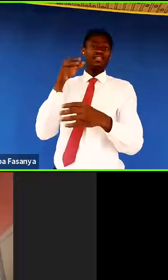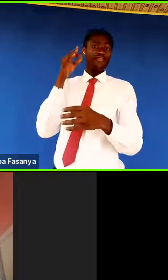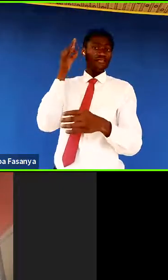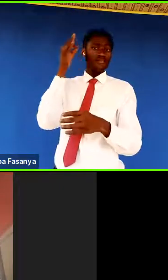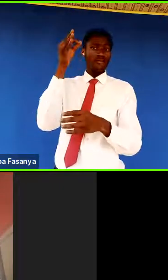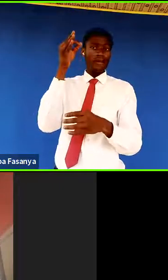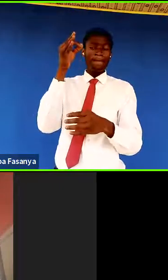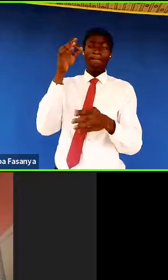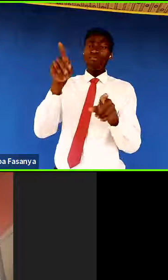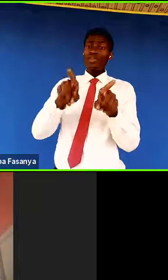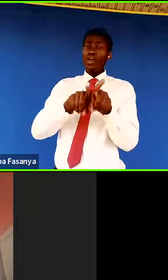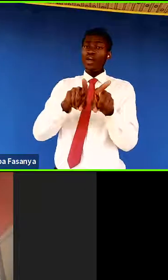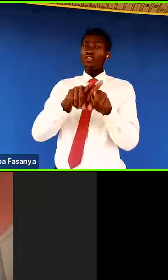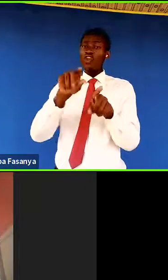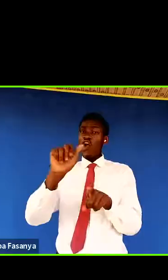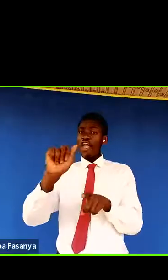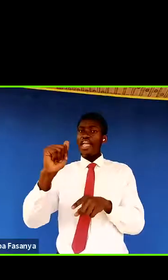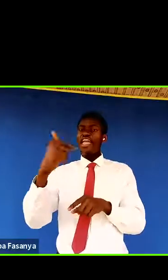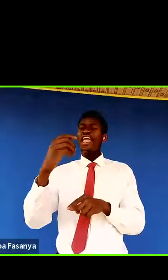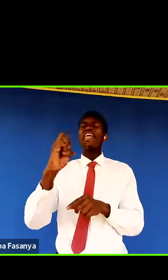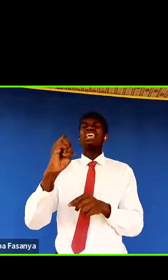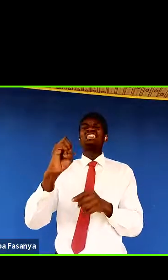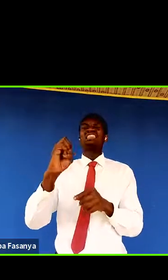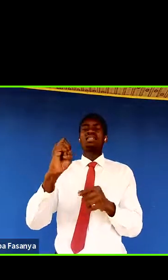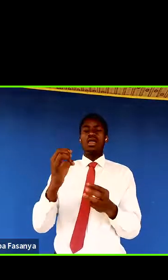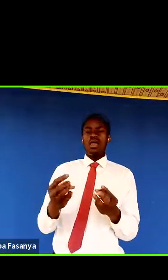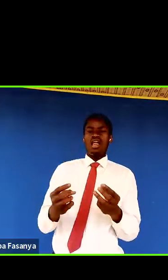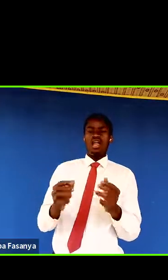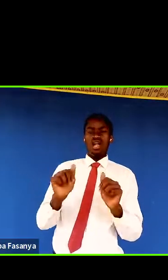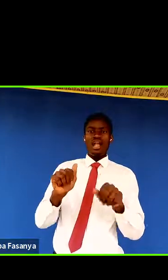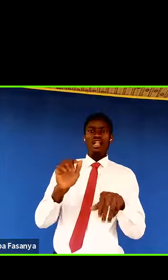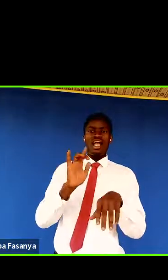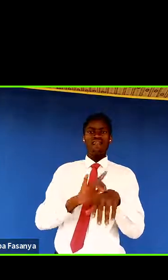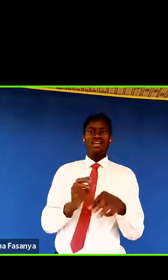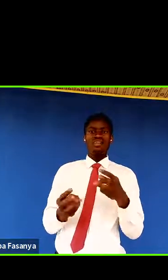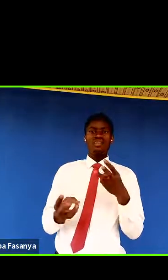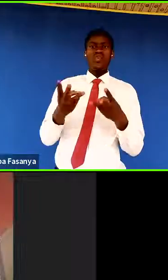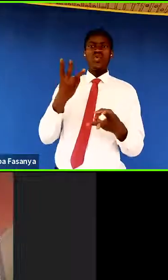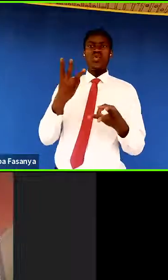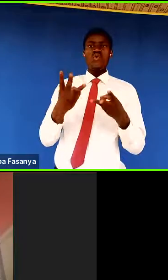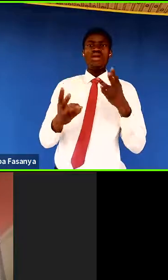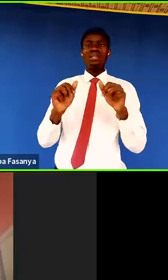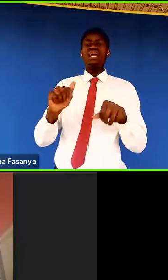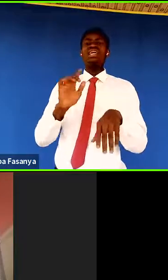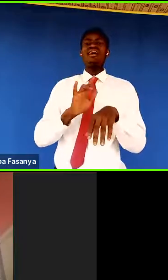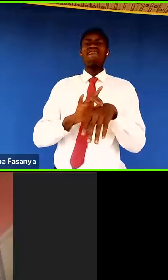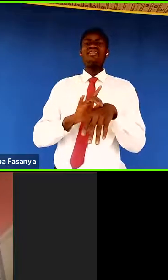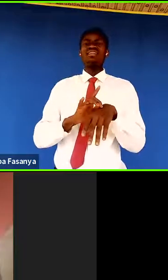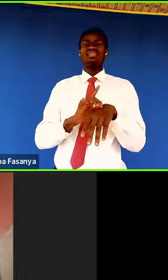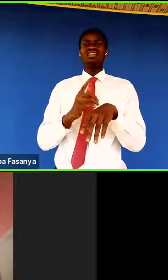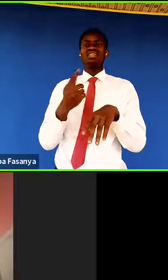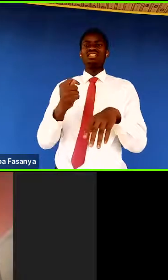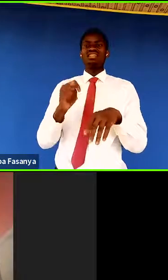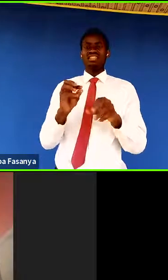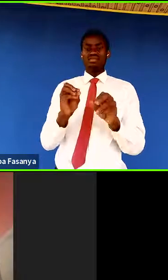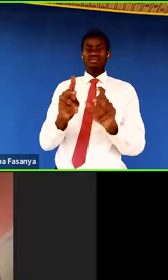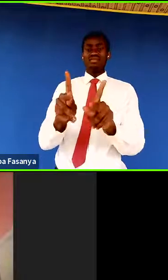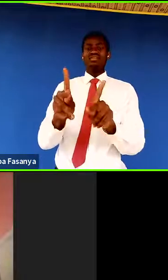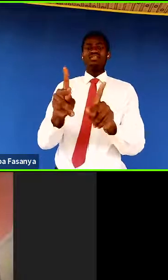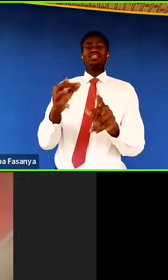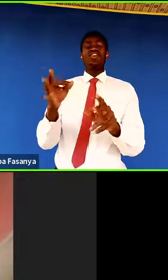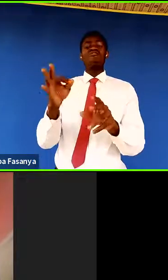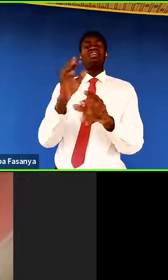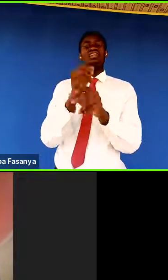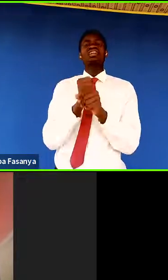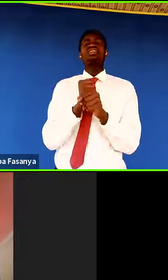Age can affect, weight can affect the probability of getting pregnant. She has also told us that